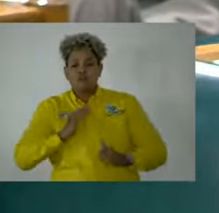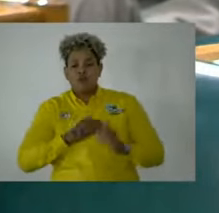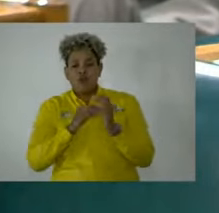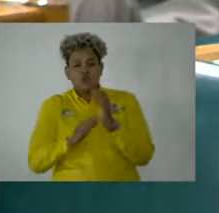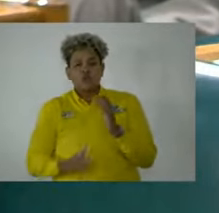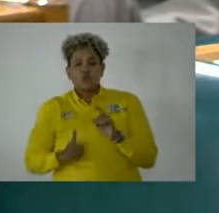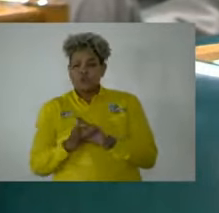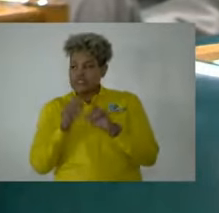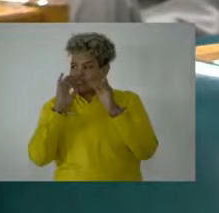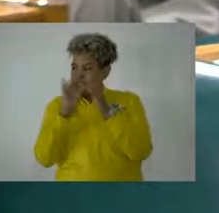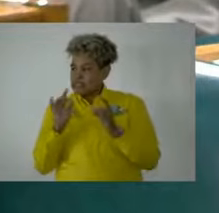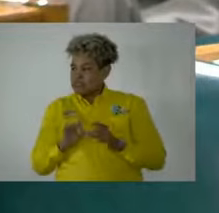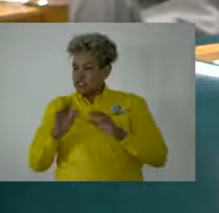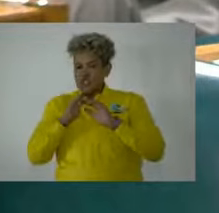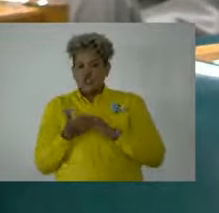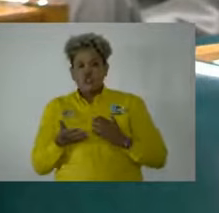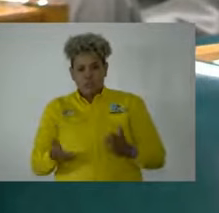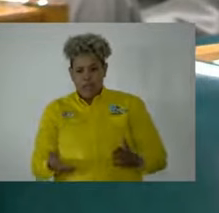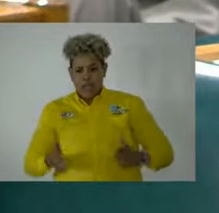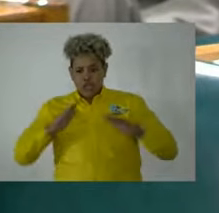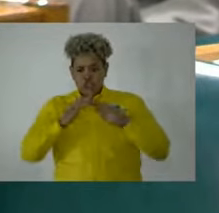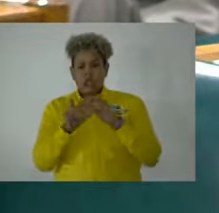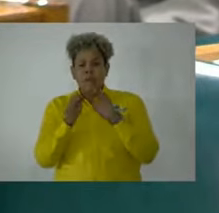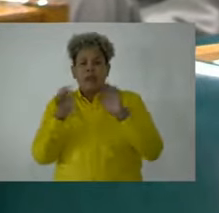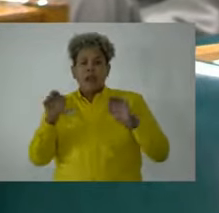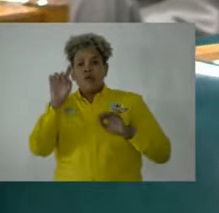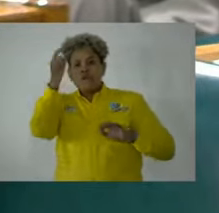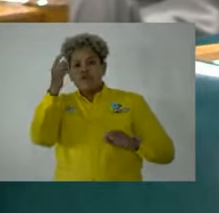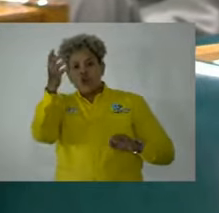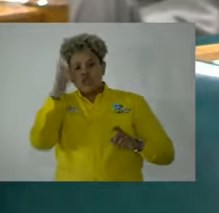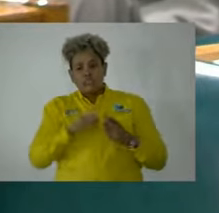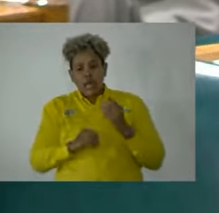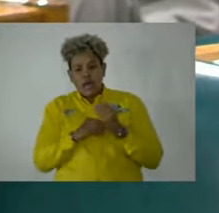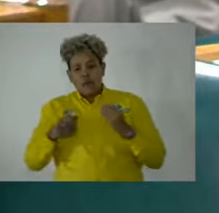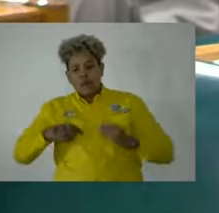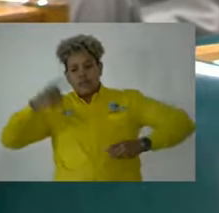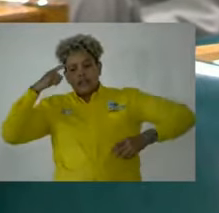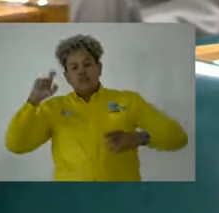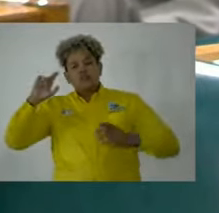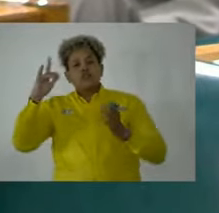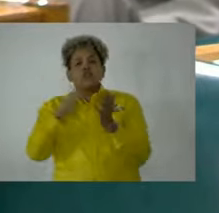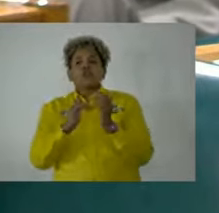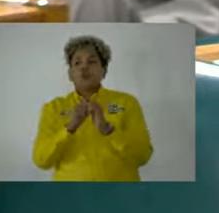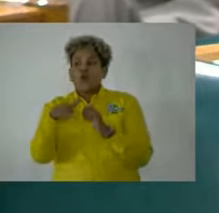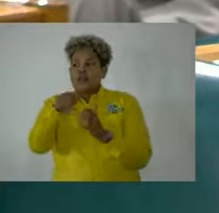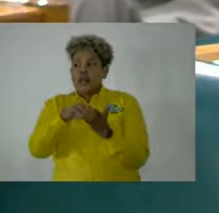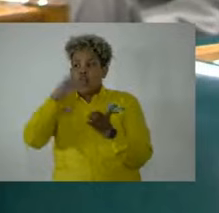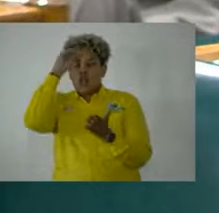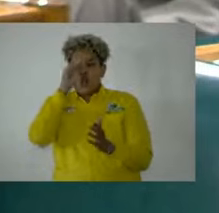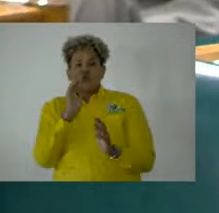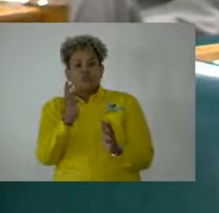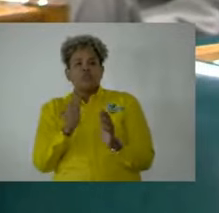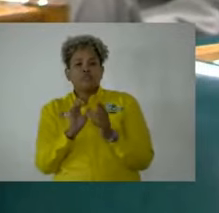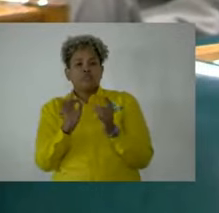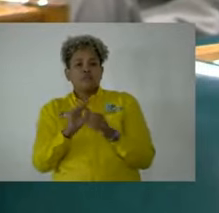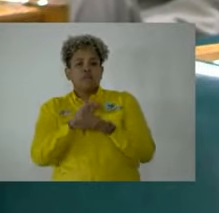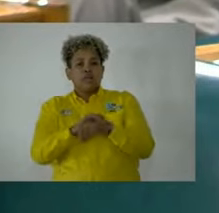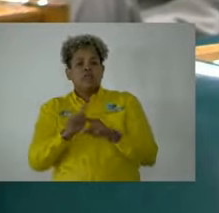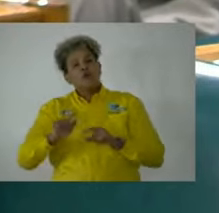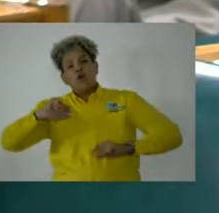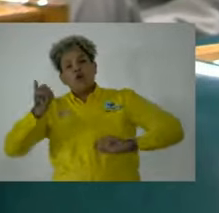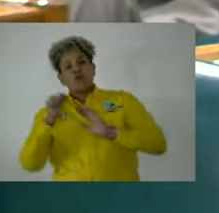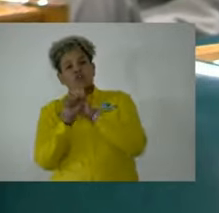students speak Jamaican, the Jamaican language first, and we think it should be central to how they learn to speak English and other